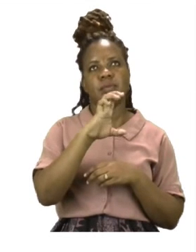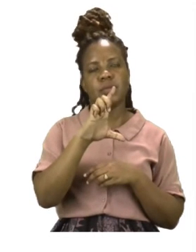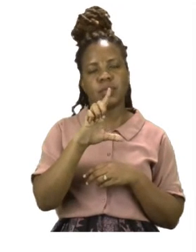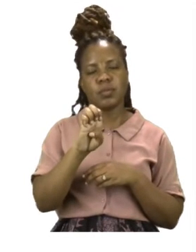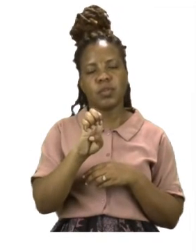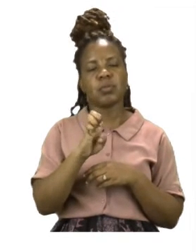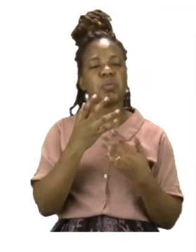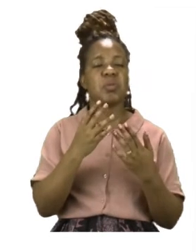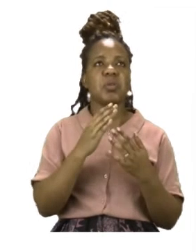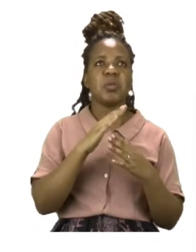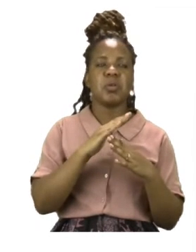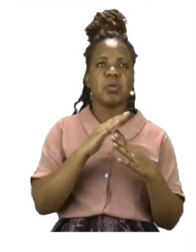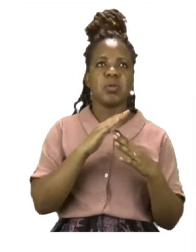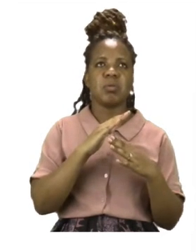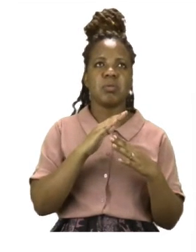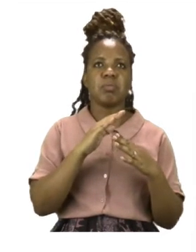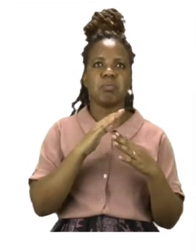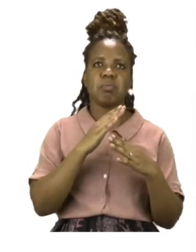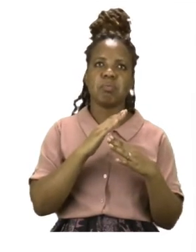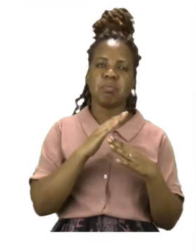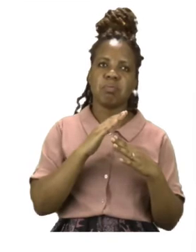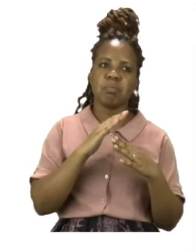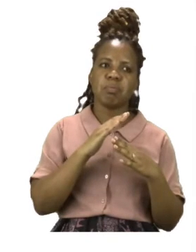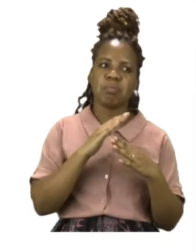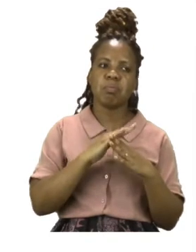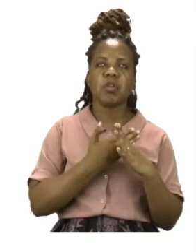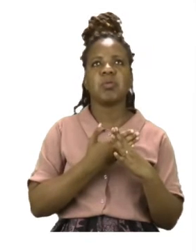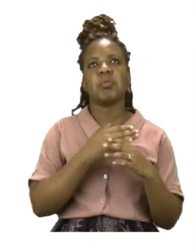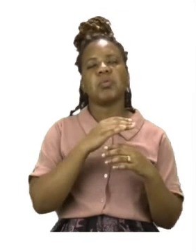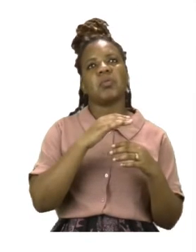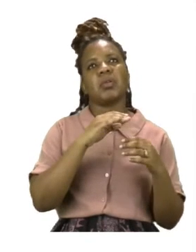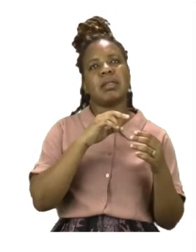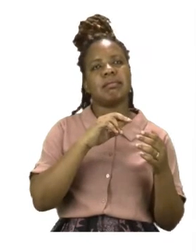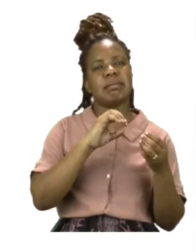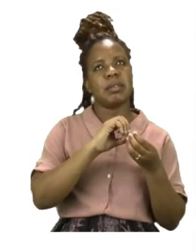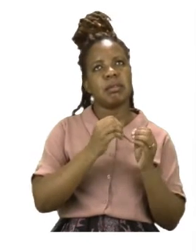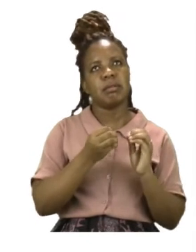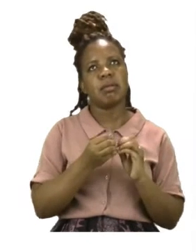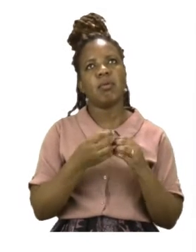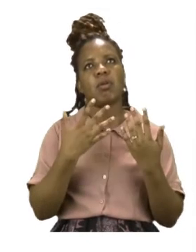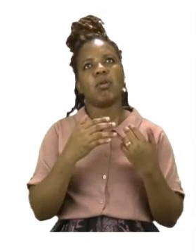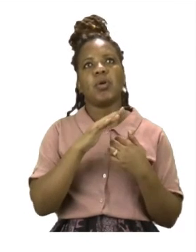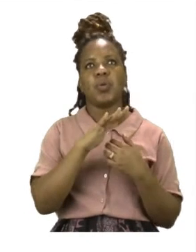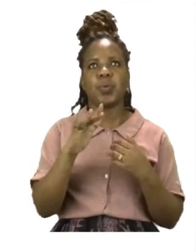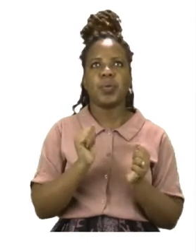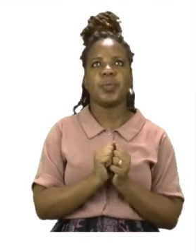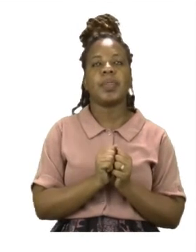for something that is very specific. We can even say that thing is the only